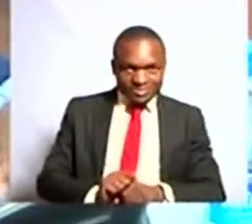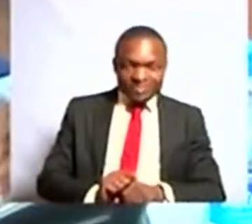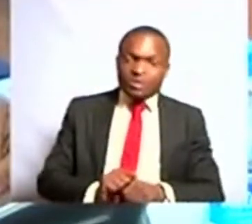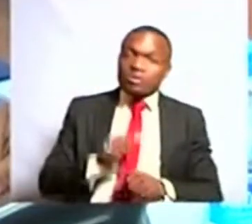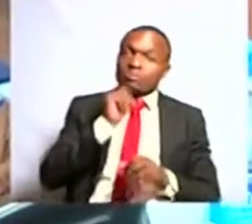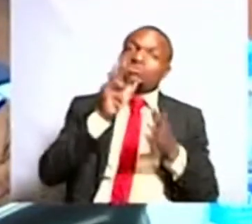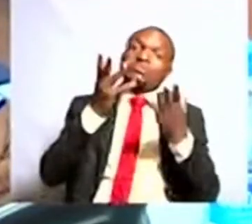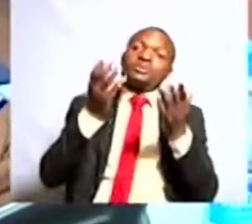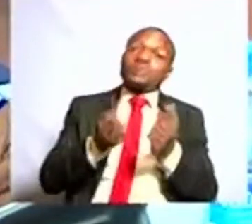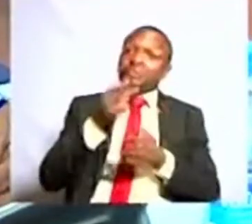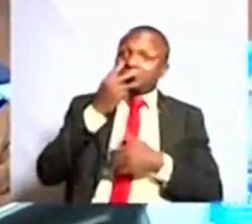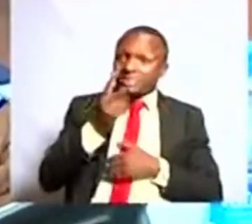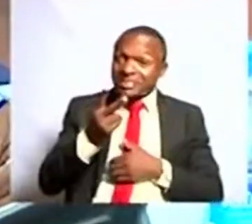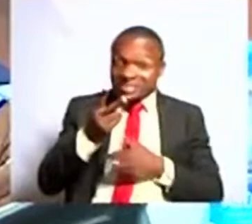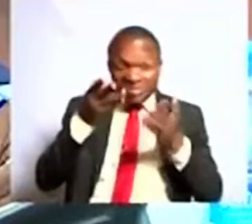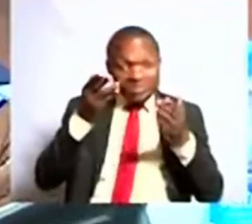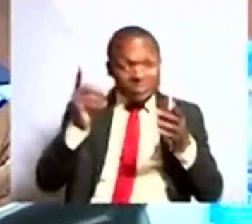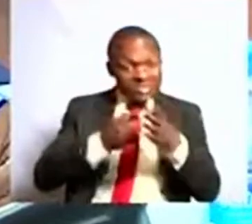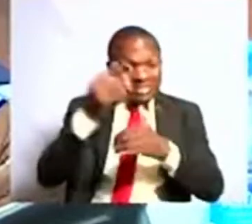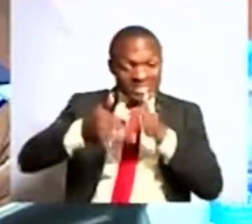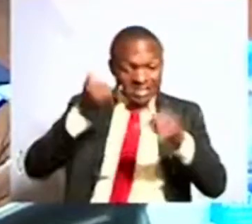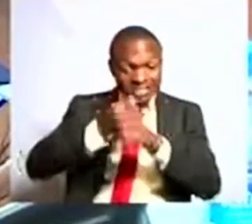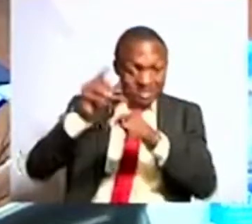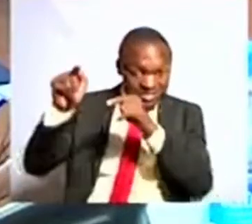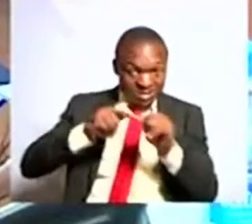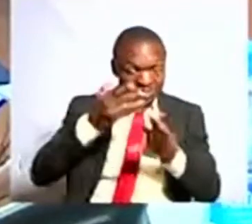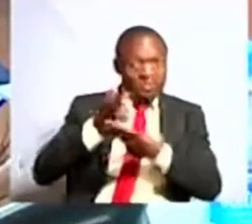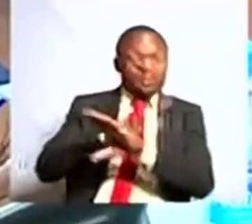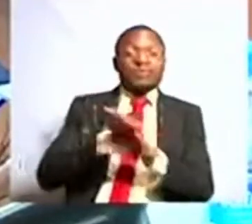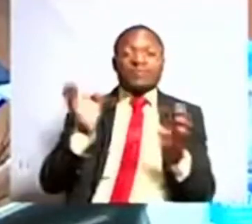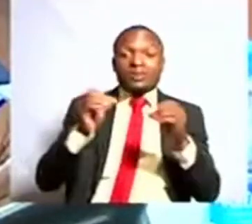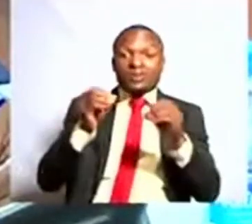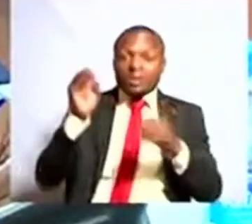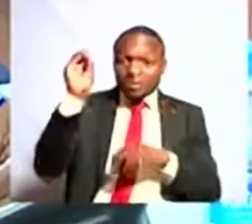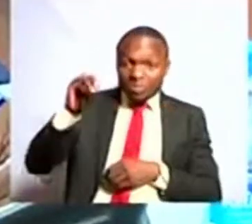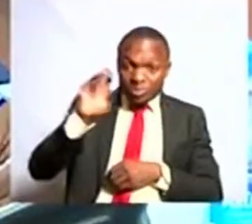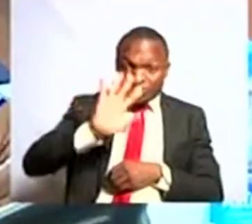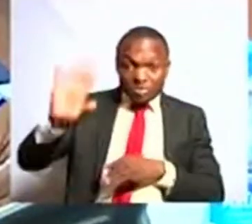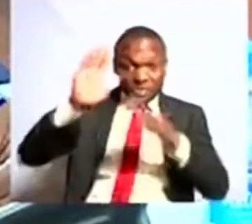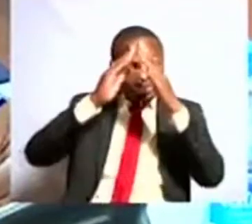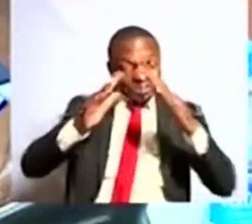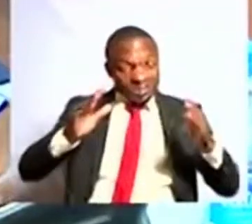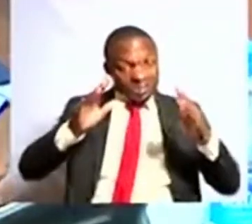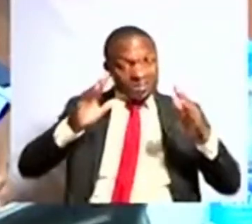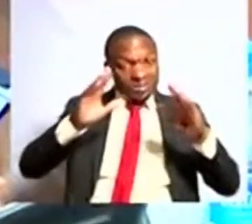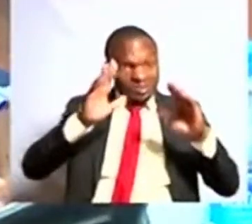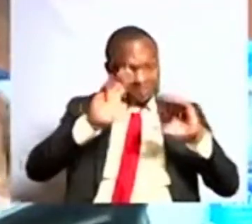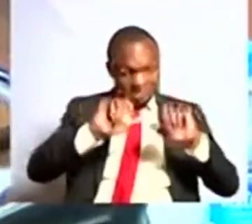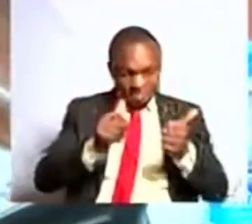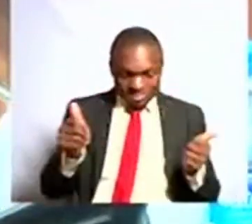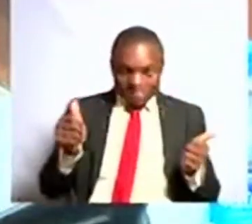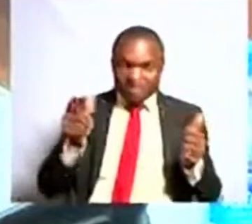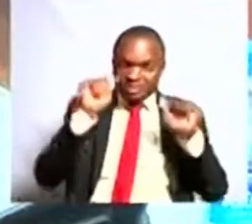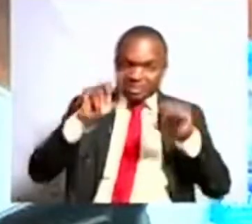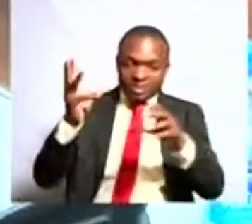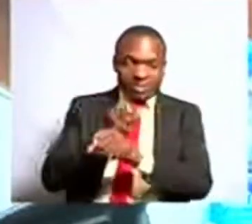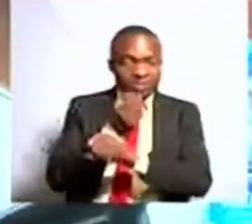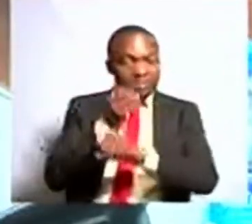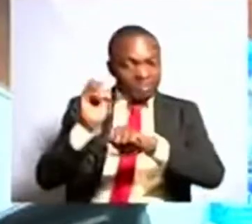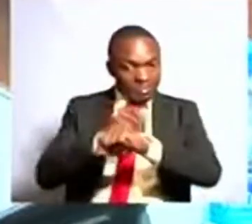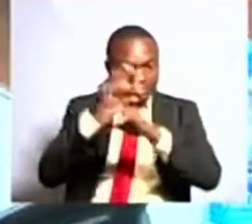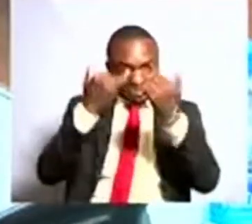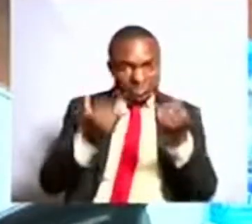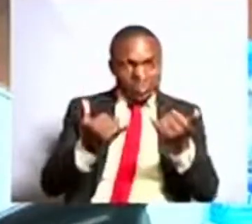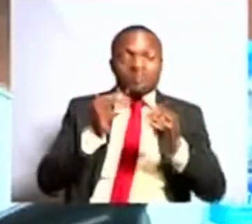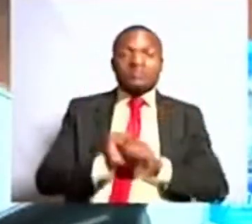we don't want to see you next year appearing before this committee. Put your house in order. Having said that, let me take this opportunity